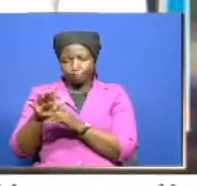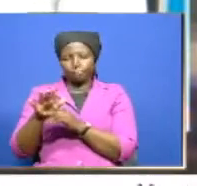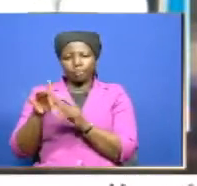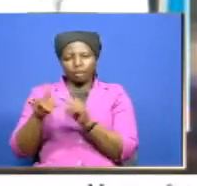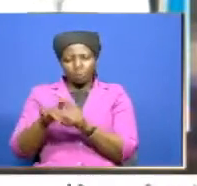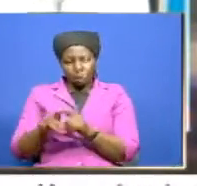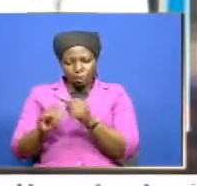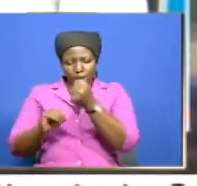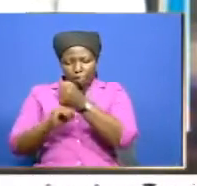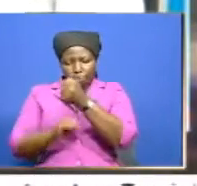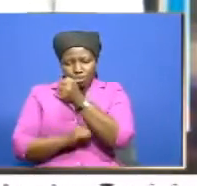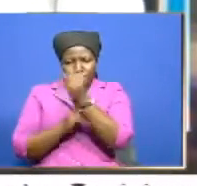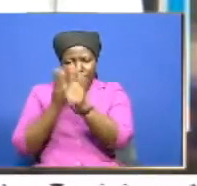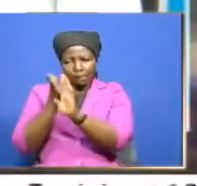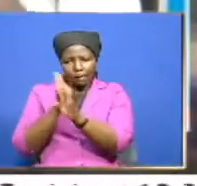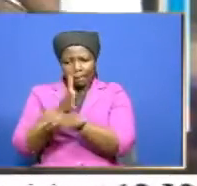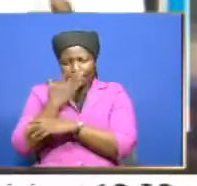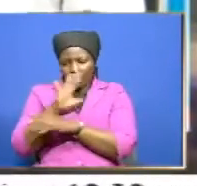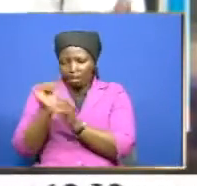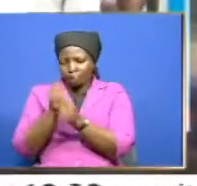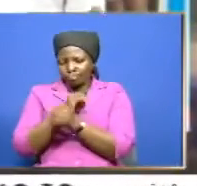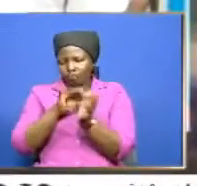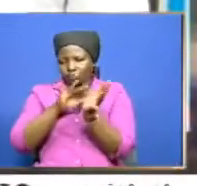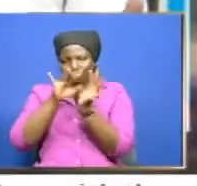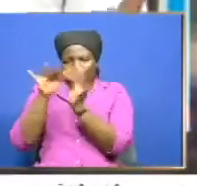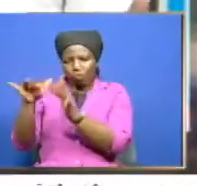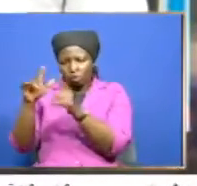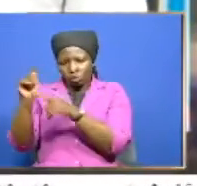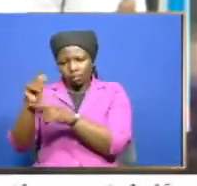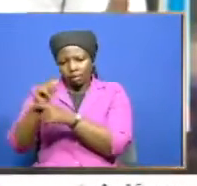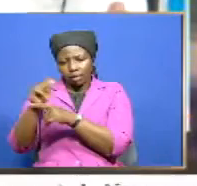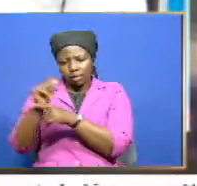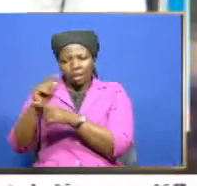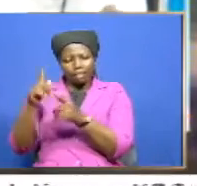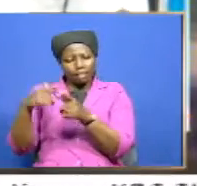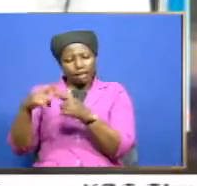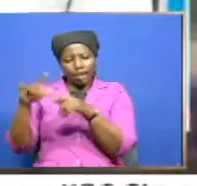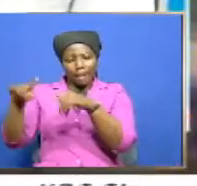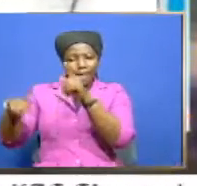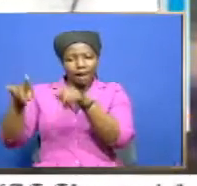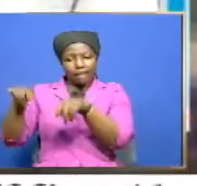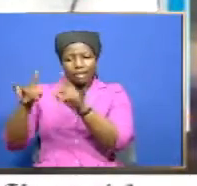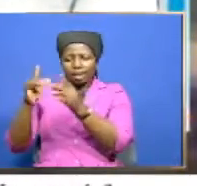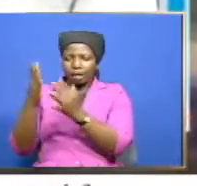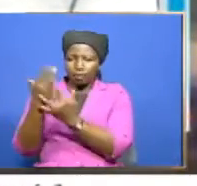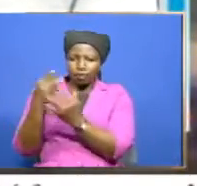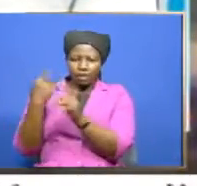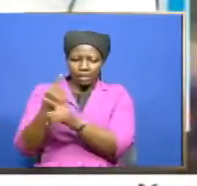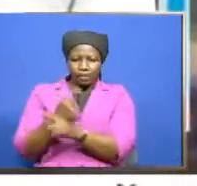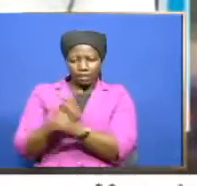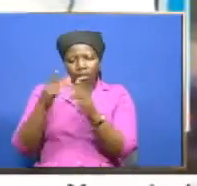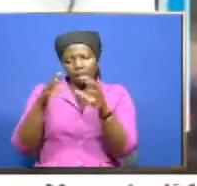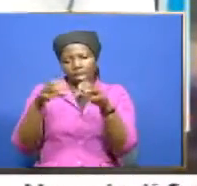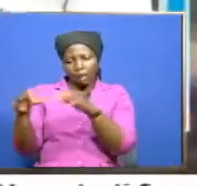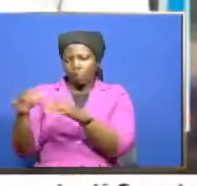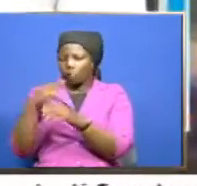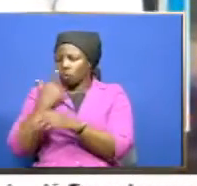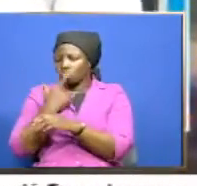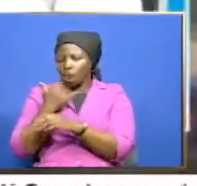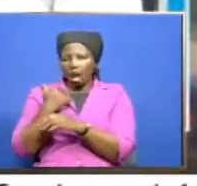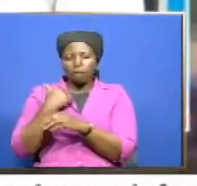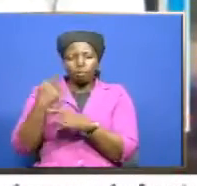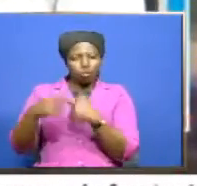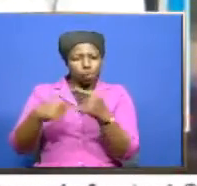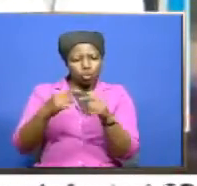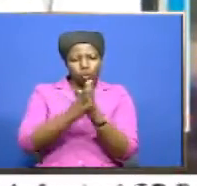out, you know, you can't gather into training. It varies between different clubs who have been able to consistently keep their players in session and